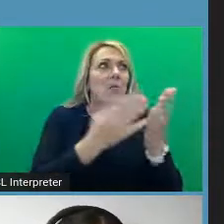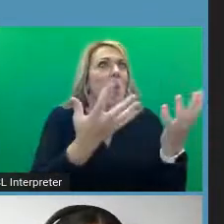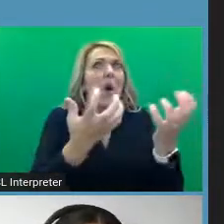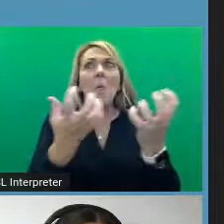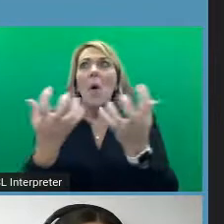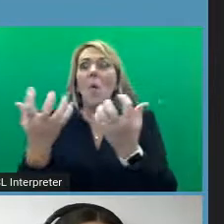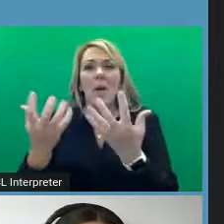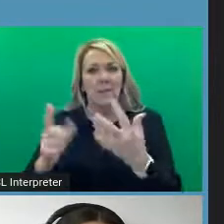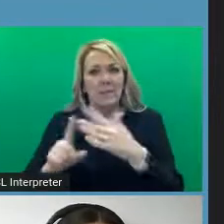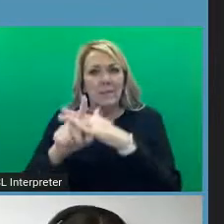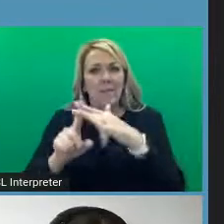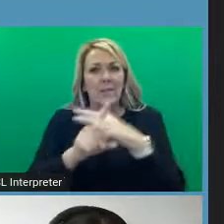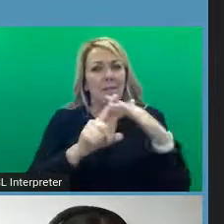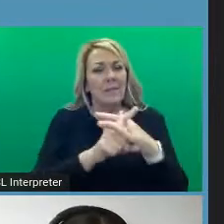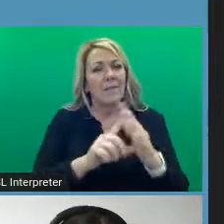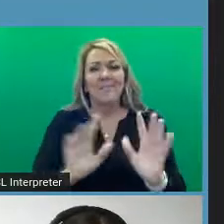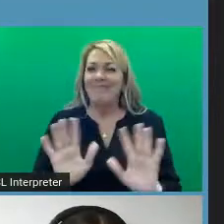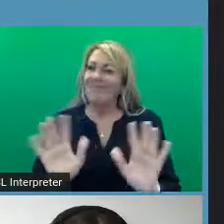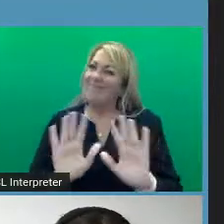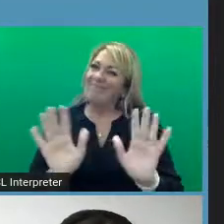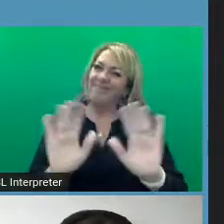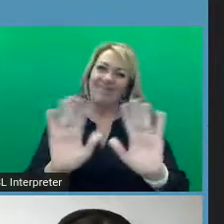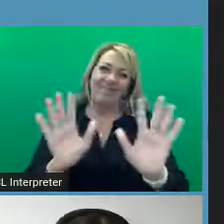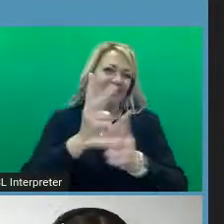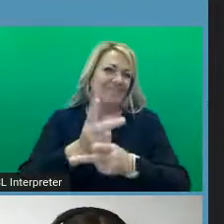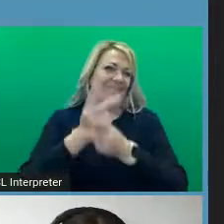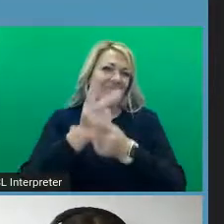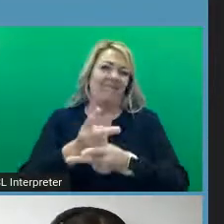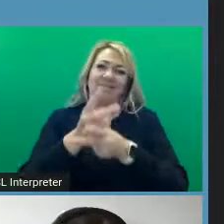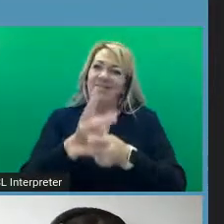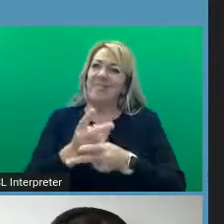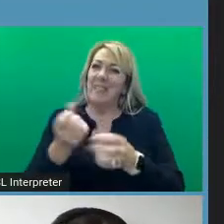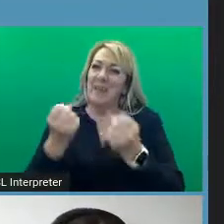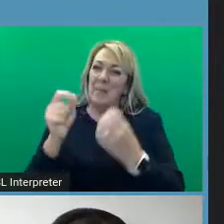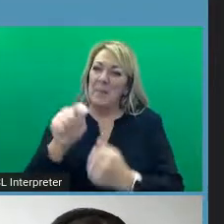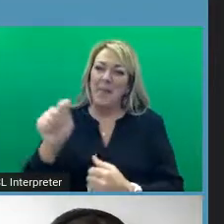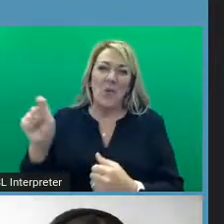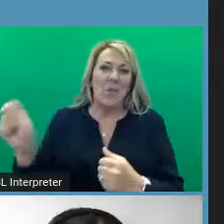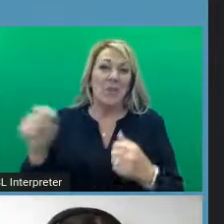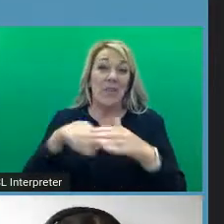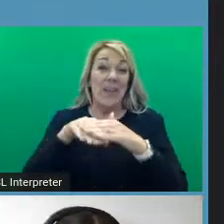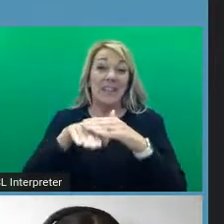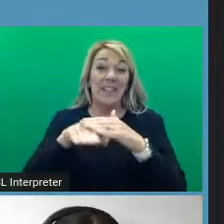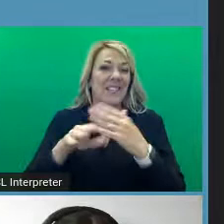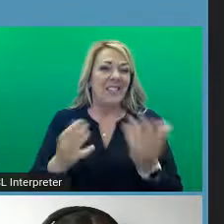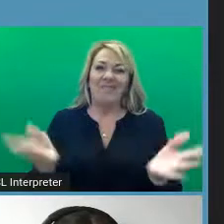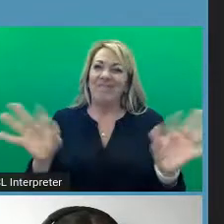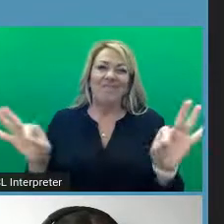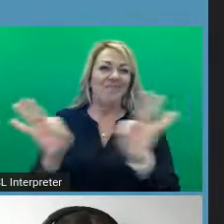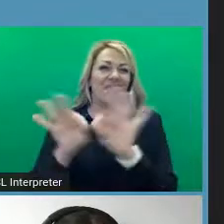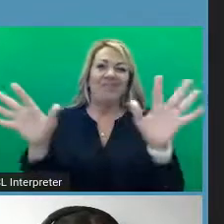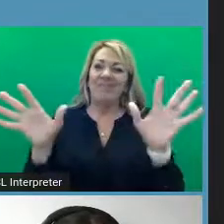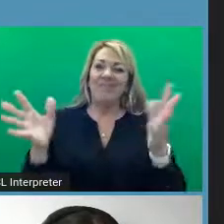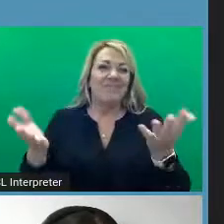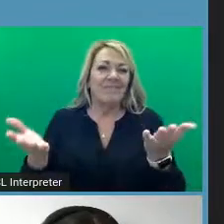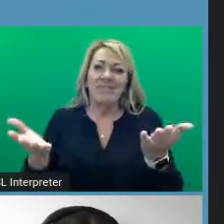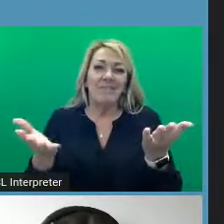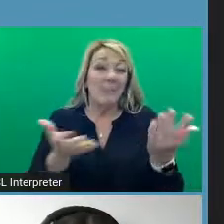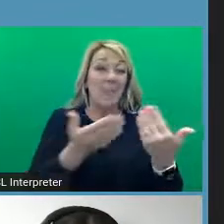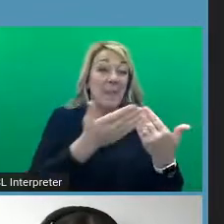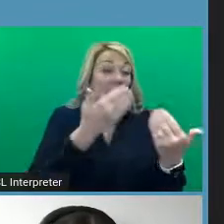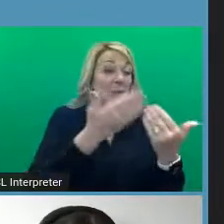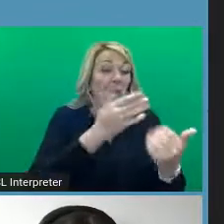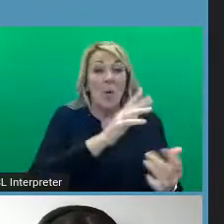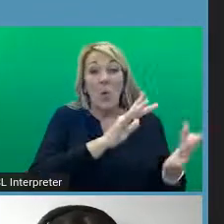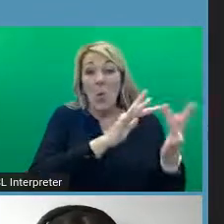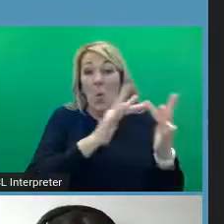pie. Not all of them, many of them have accessibility problems, whether that's just simple web